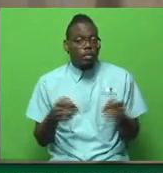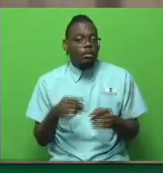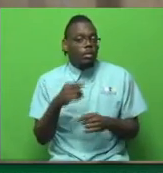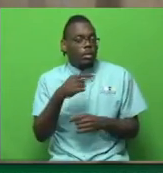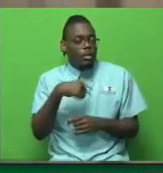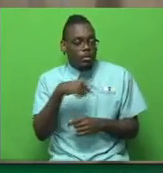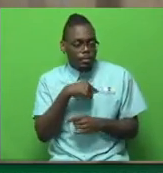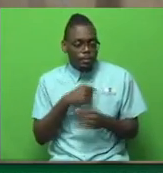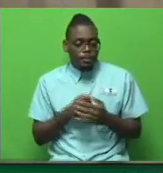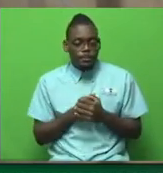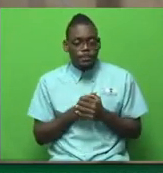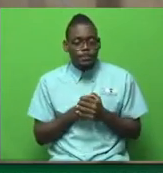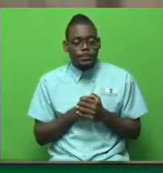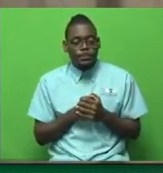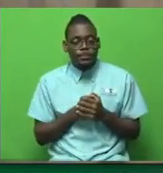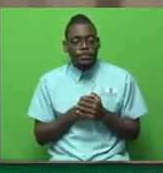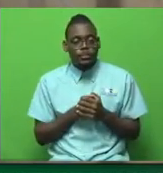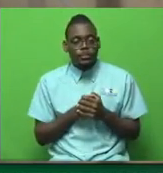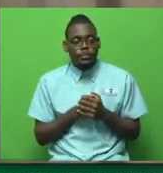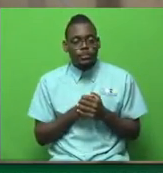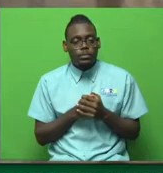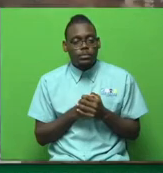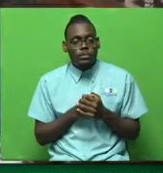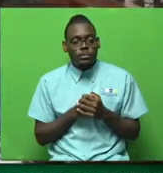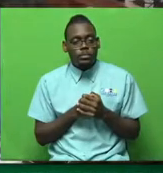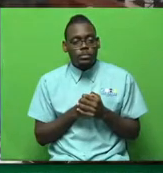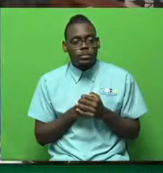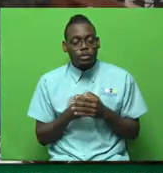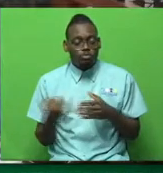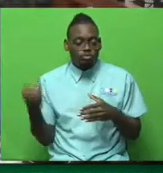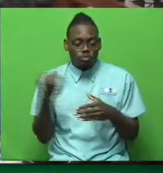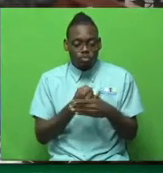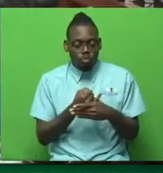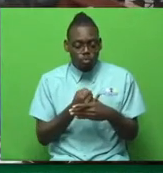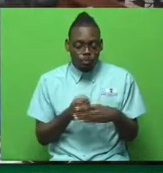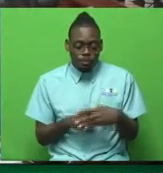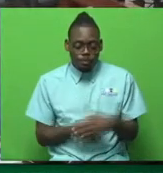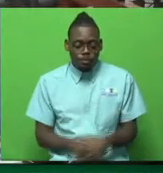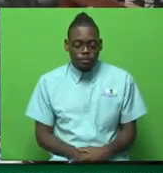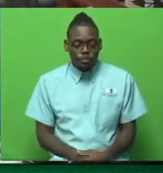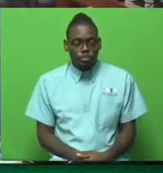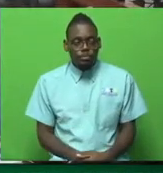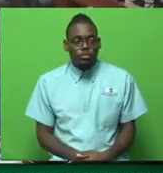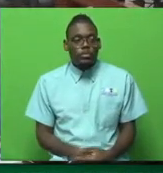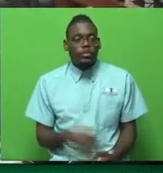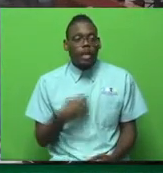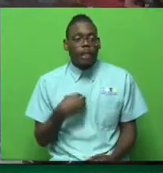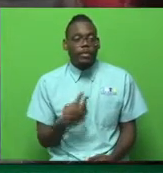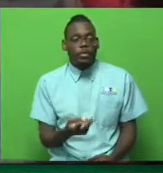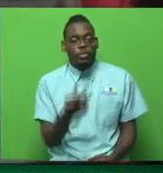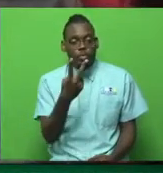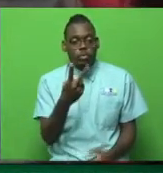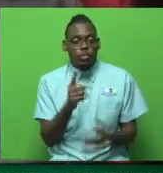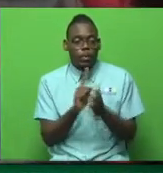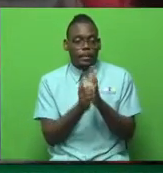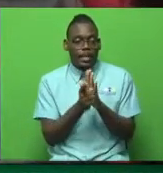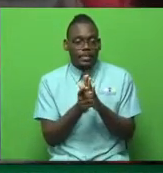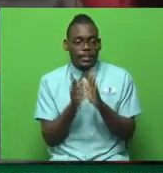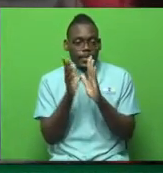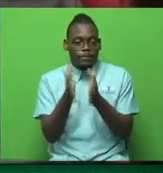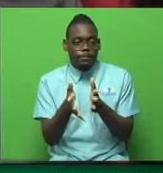okay okay this time you have two more minutes and you have an additional 10. oh